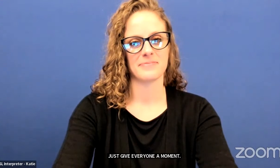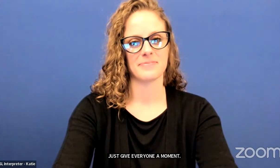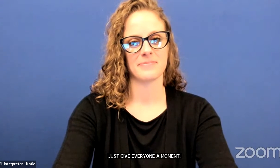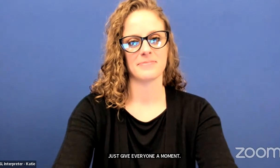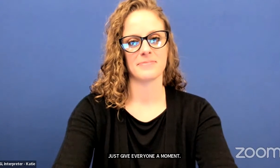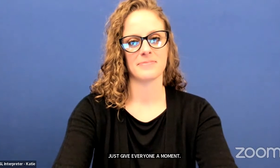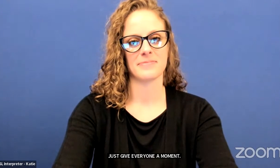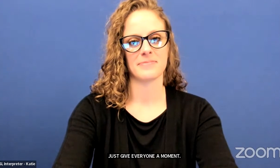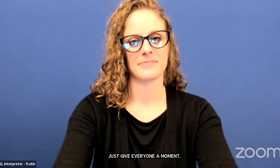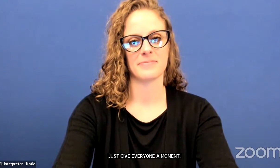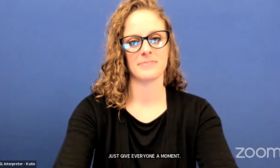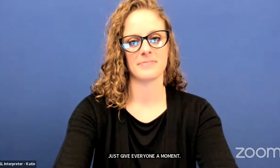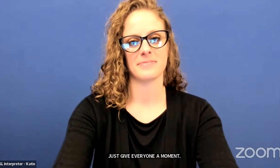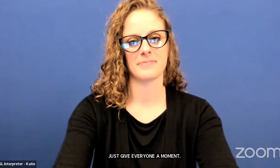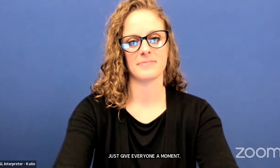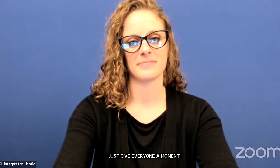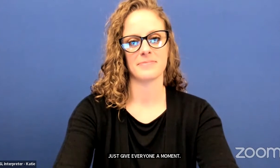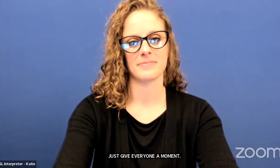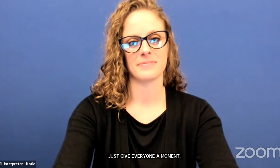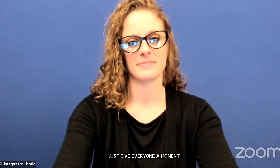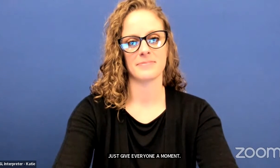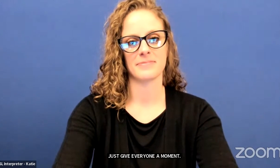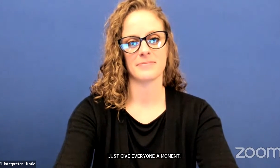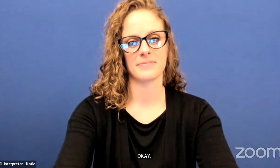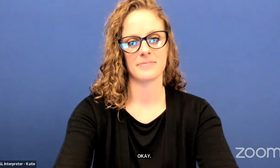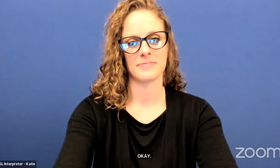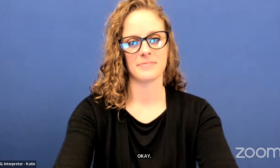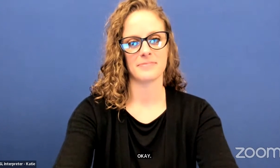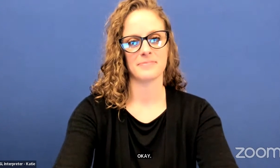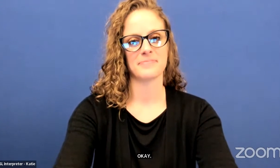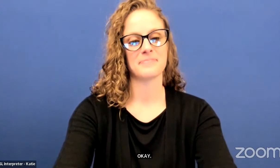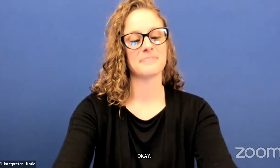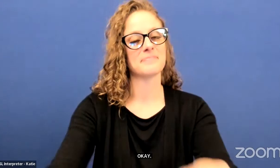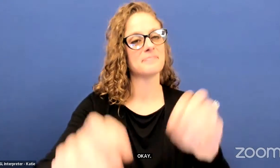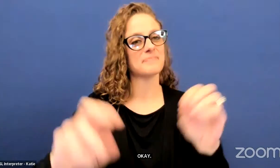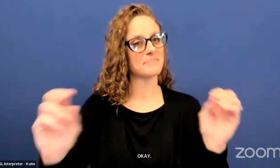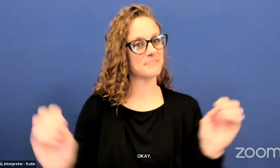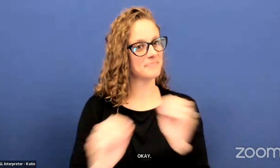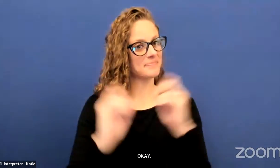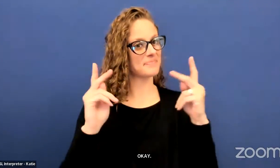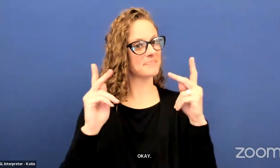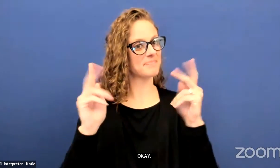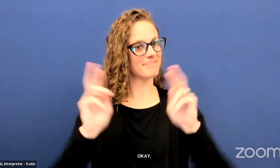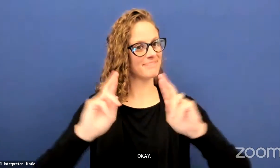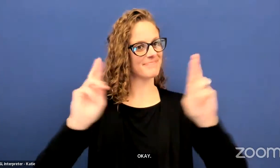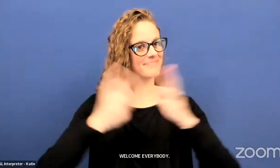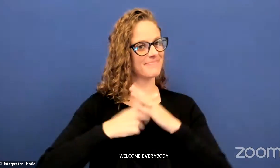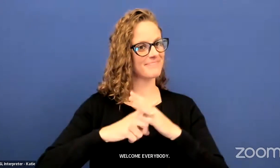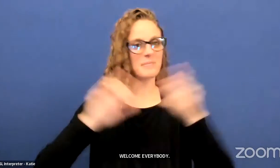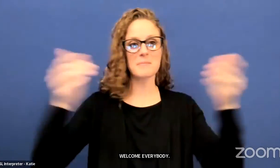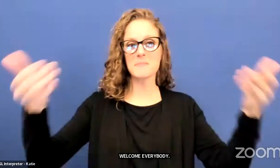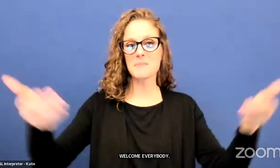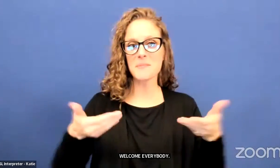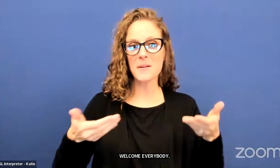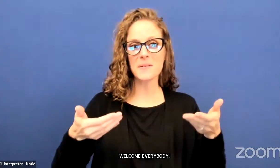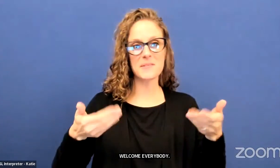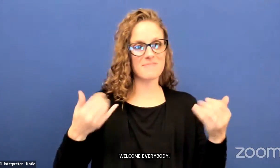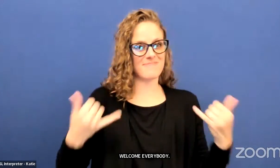Okay, welcome everybody to the December